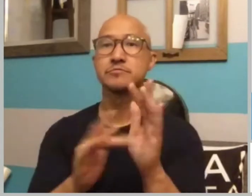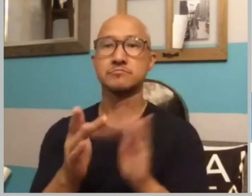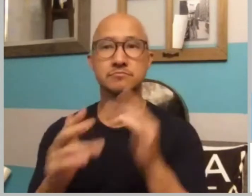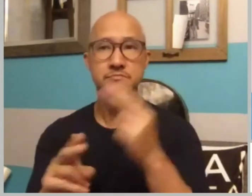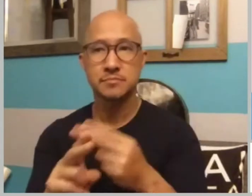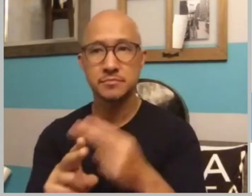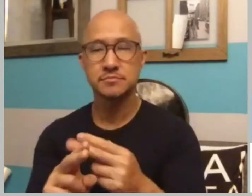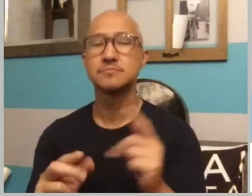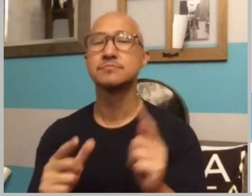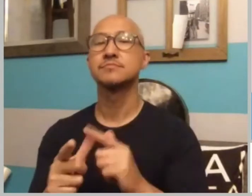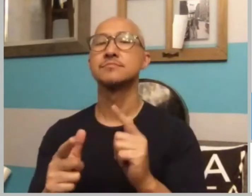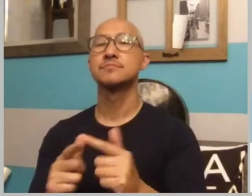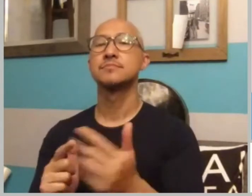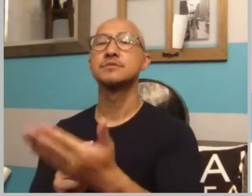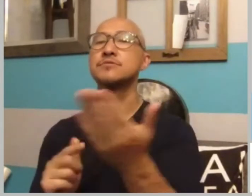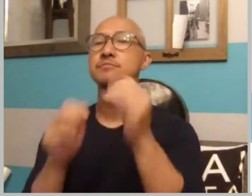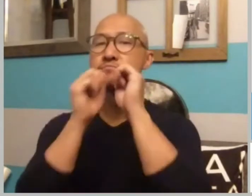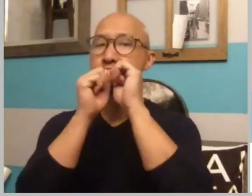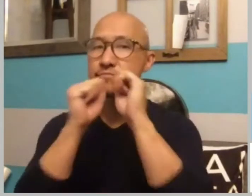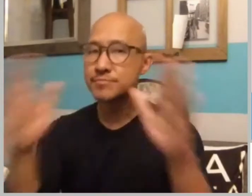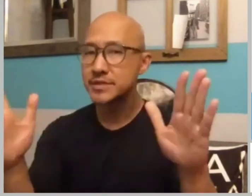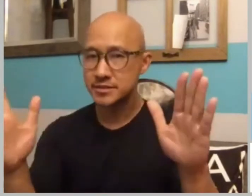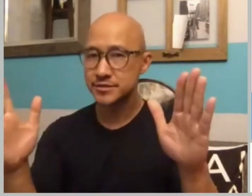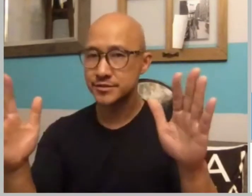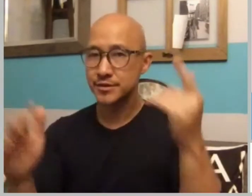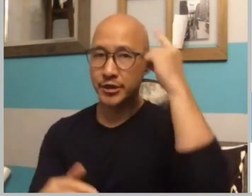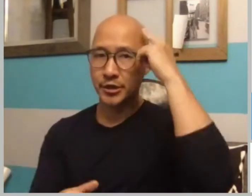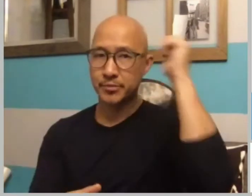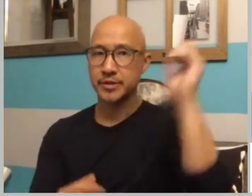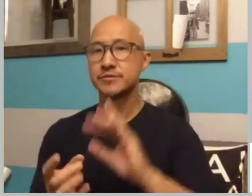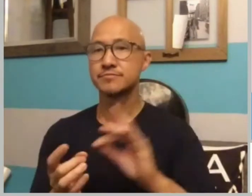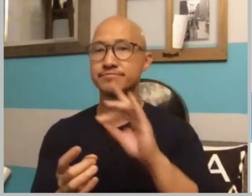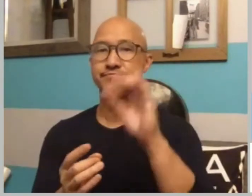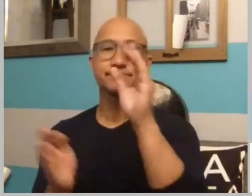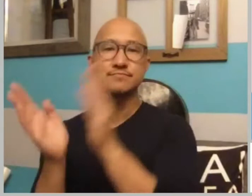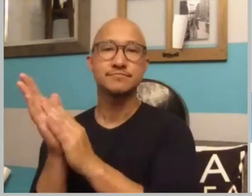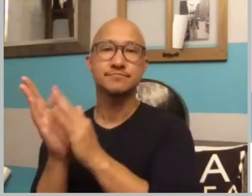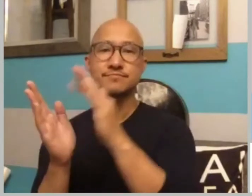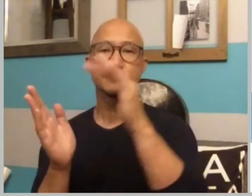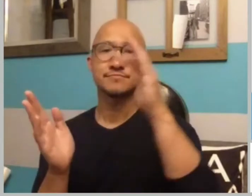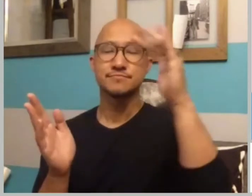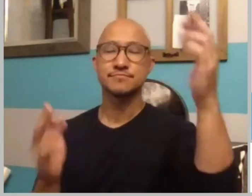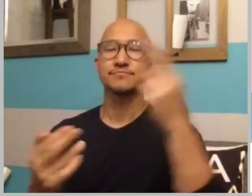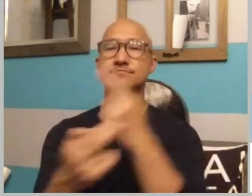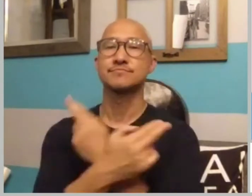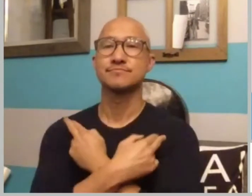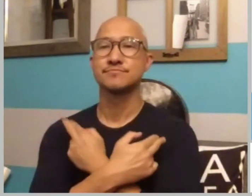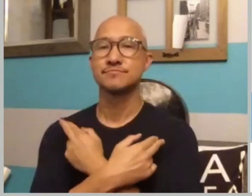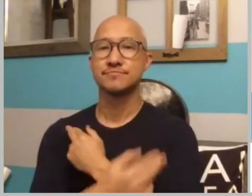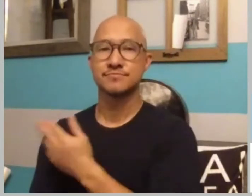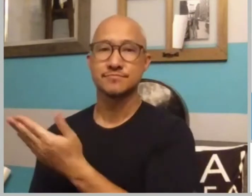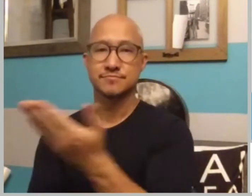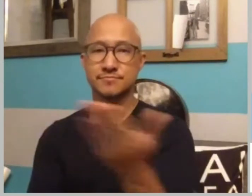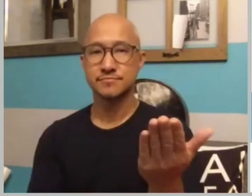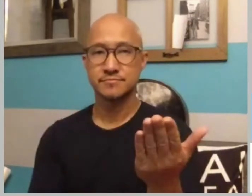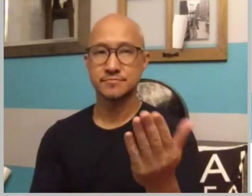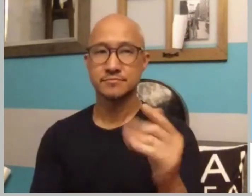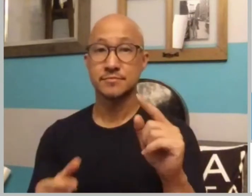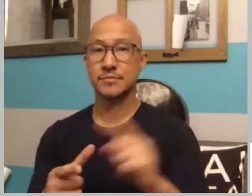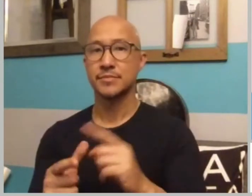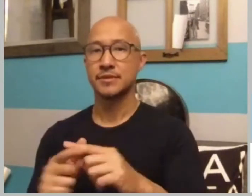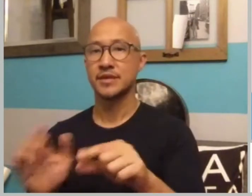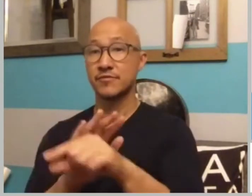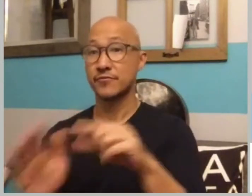and of God that rests upon you. He goes on to speak about not suffering as a thief or a murderer or some of those